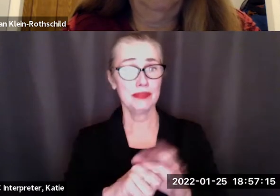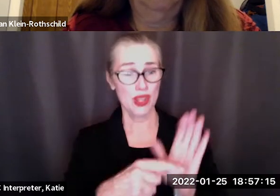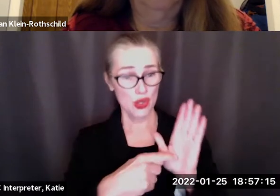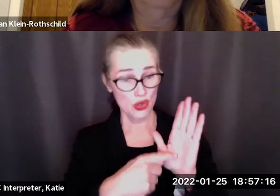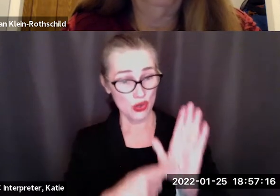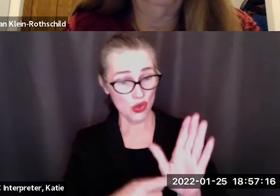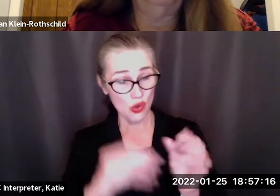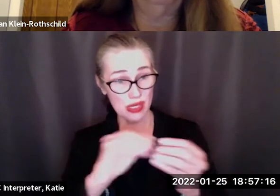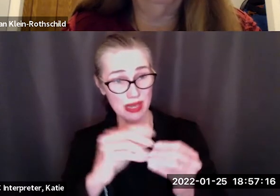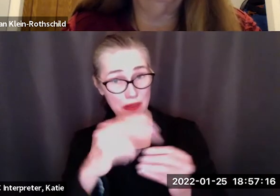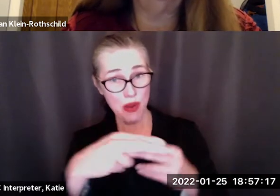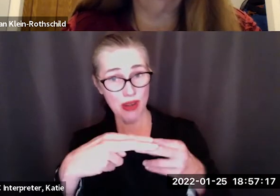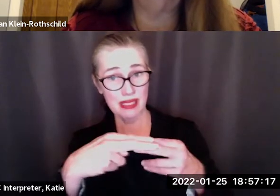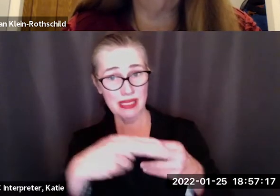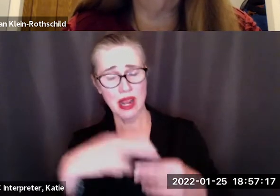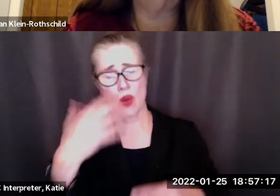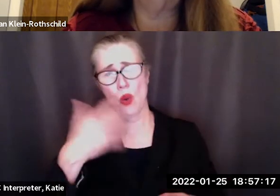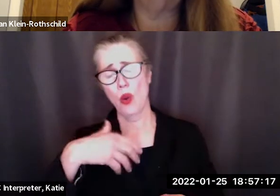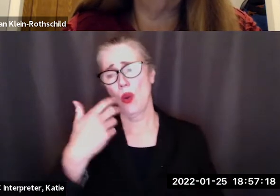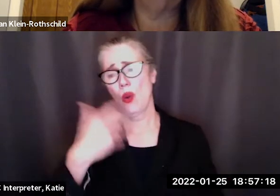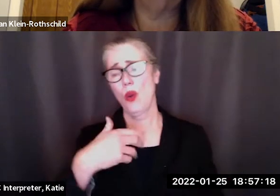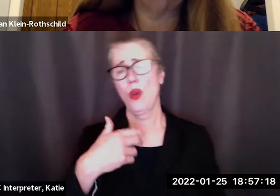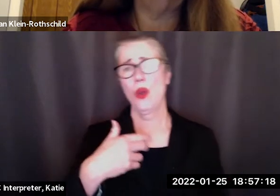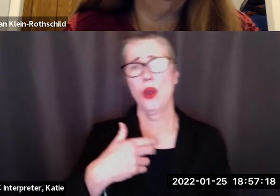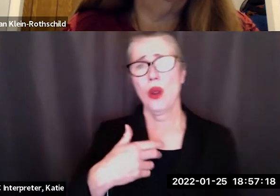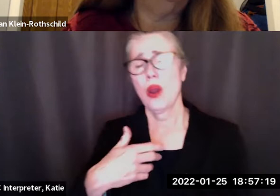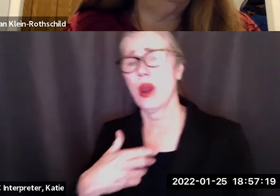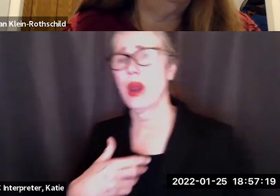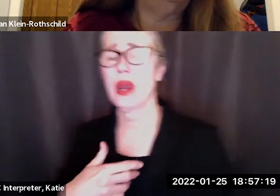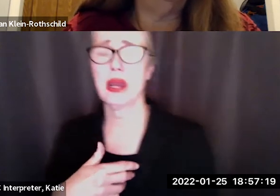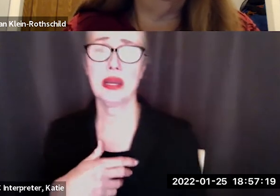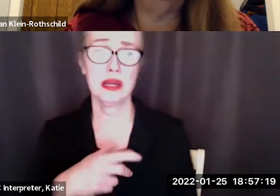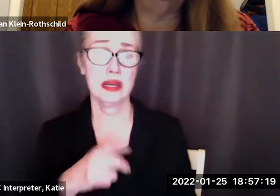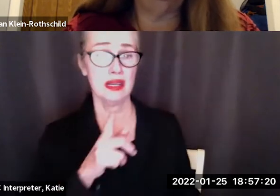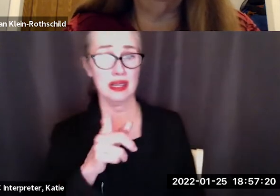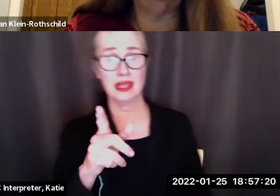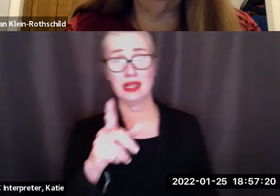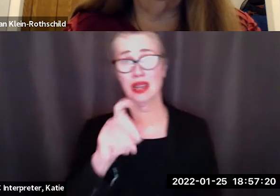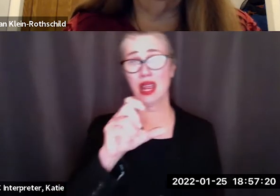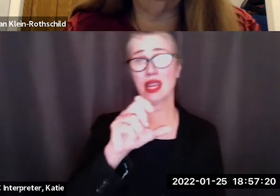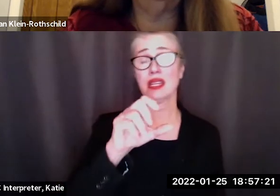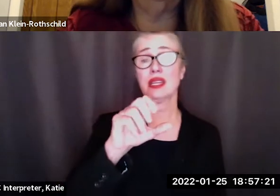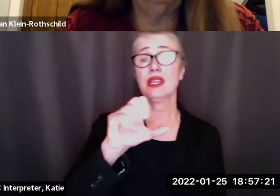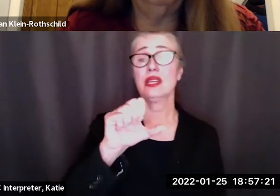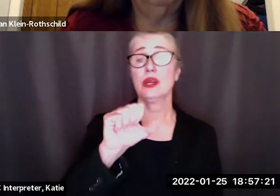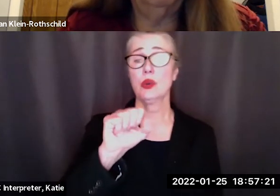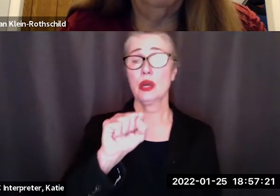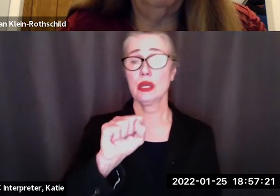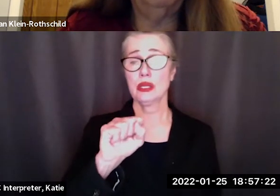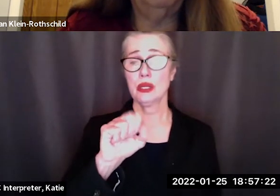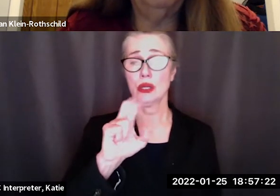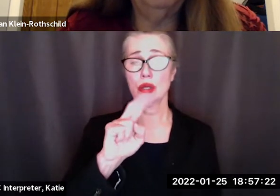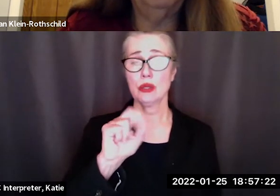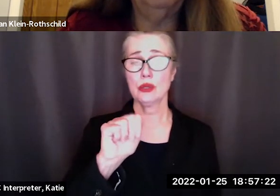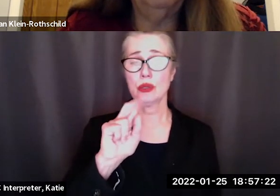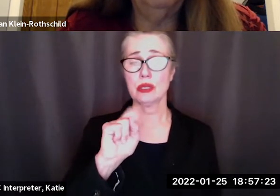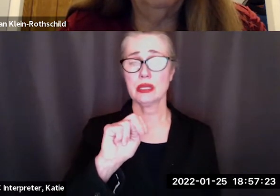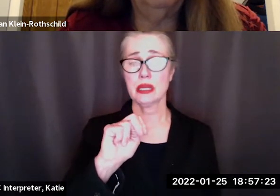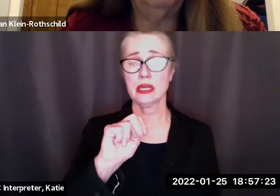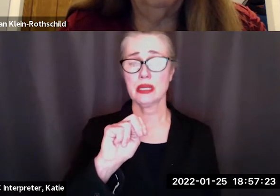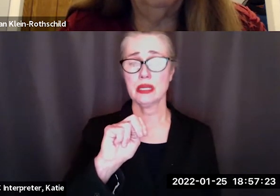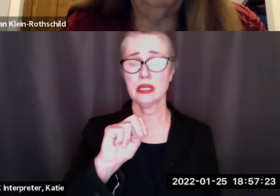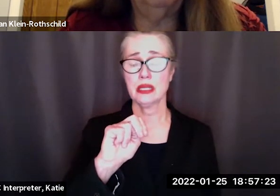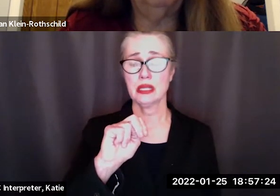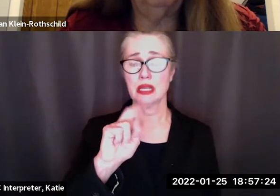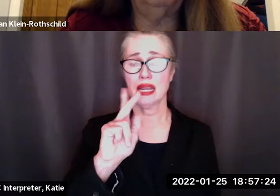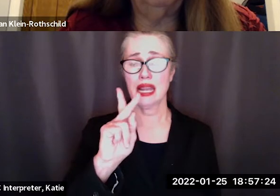on your slide it's like miss uh susan roth uh child said the